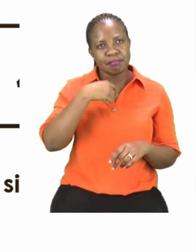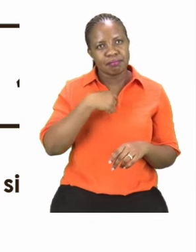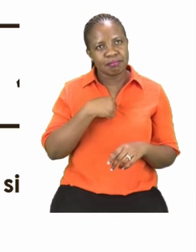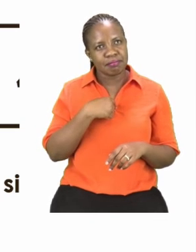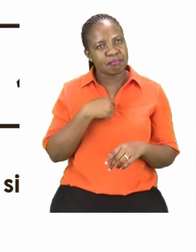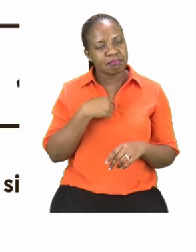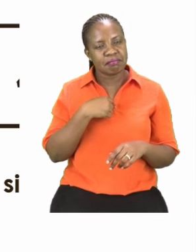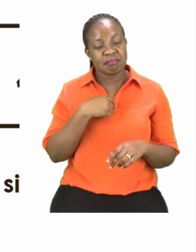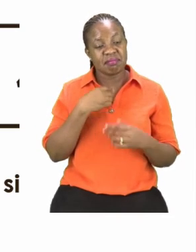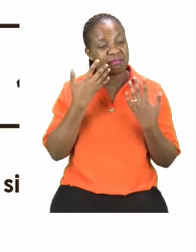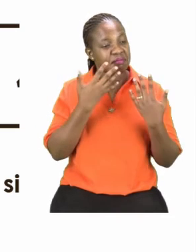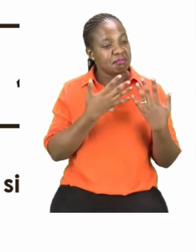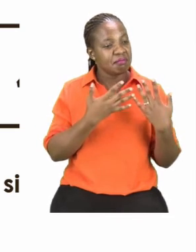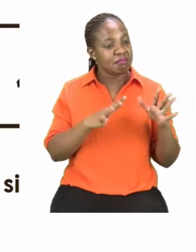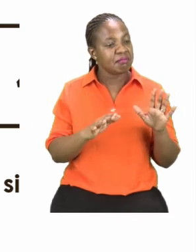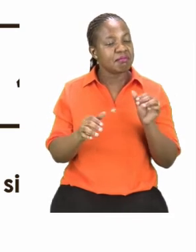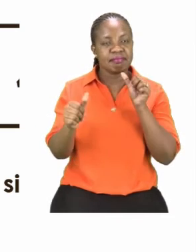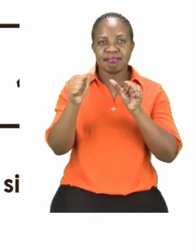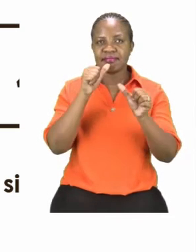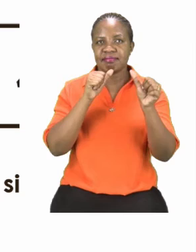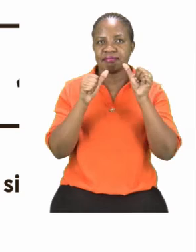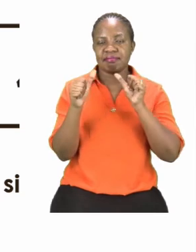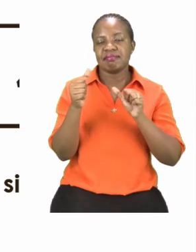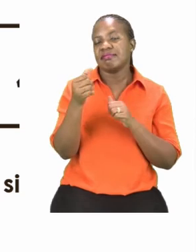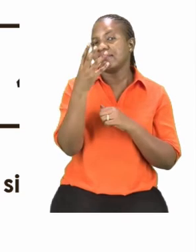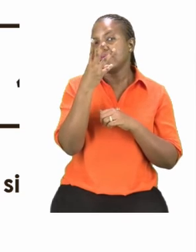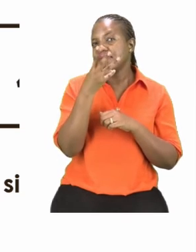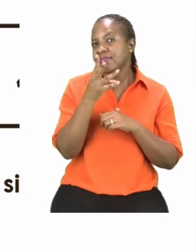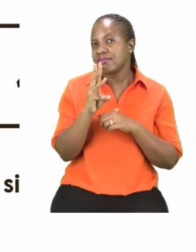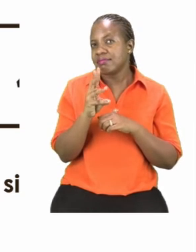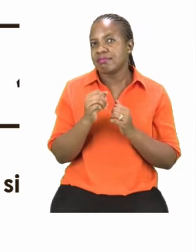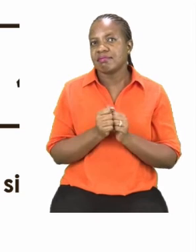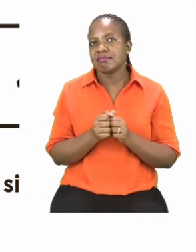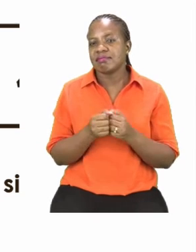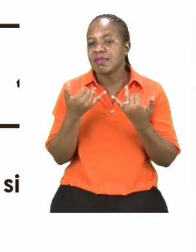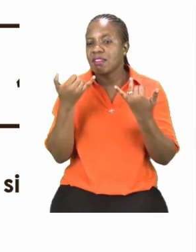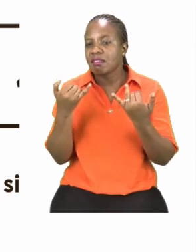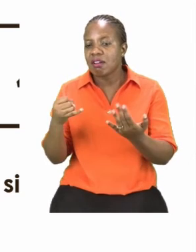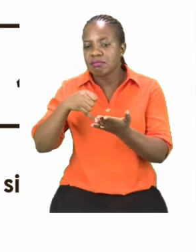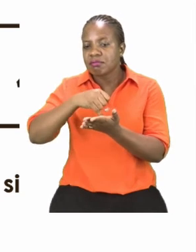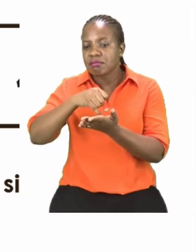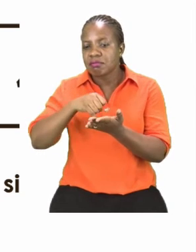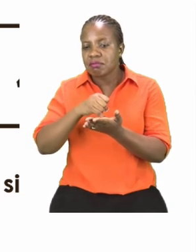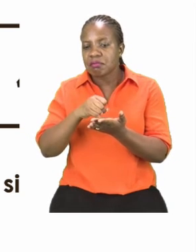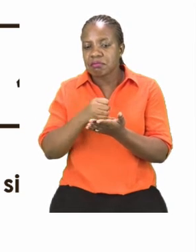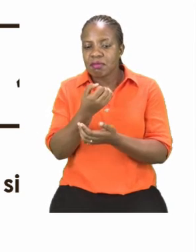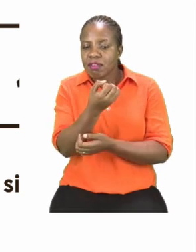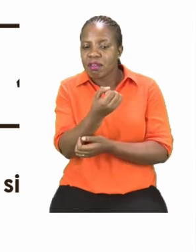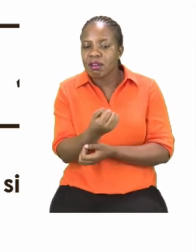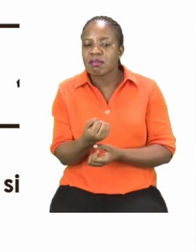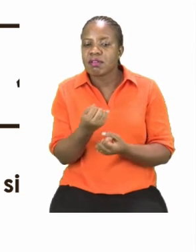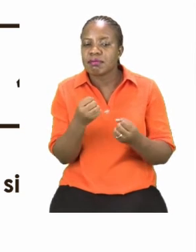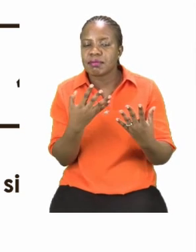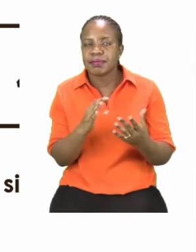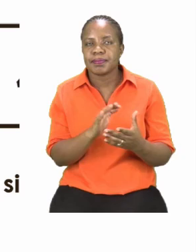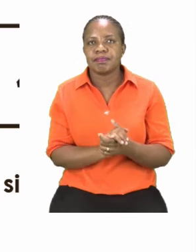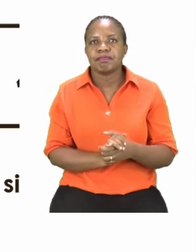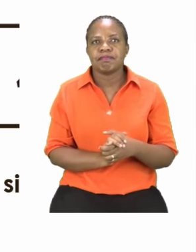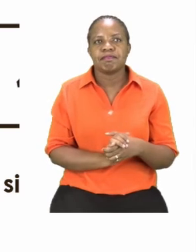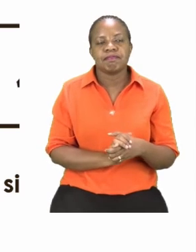friends. Grade 2, week 5, lesson 4. Enjoy. Enjoy.